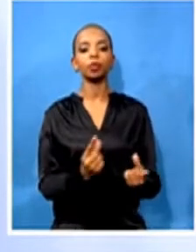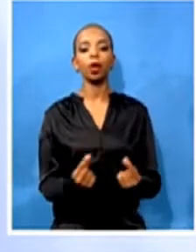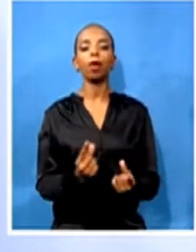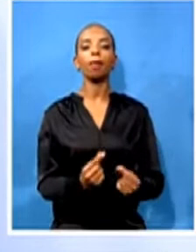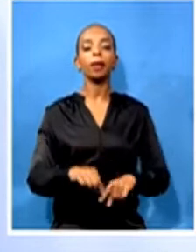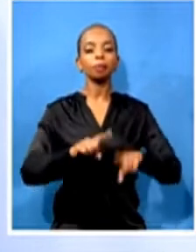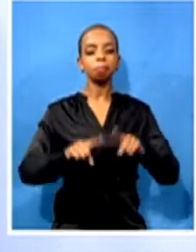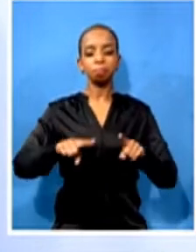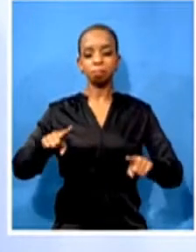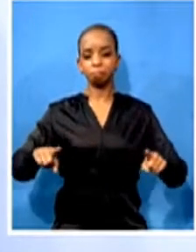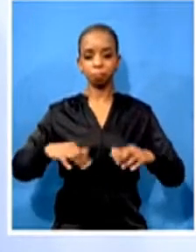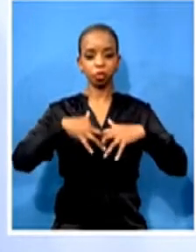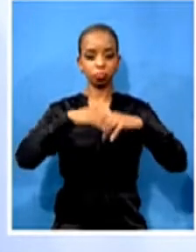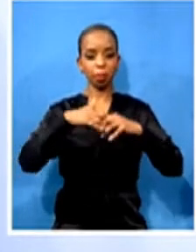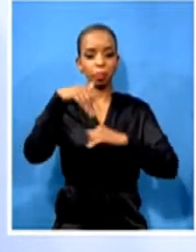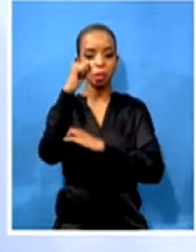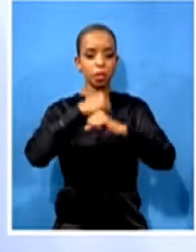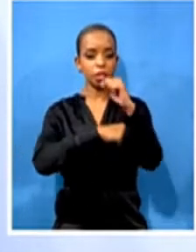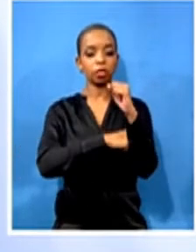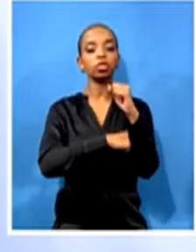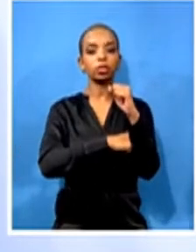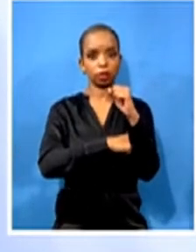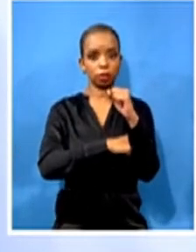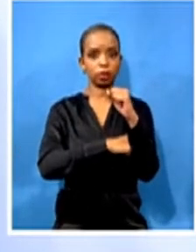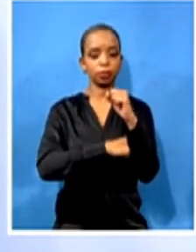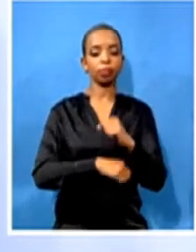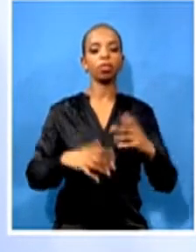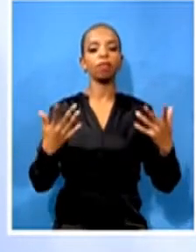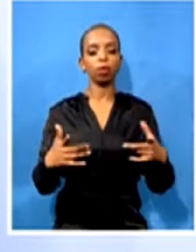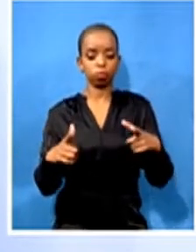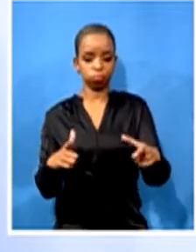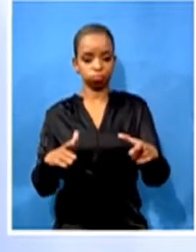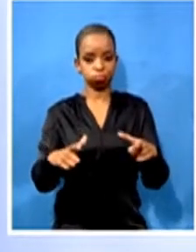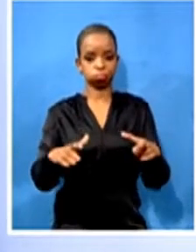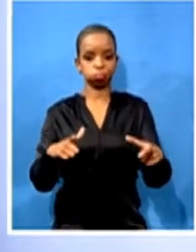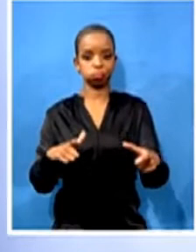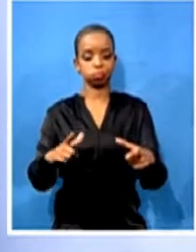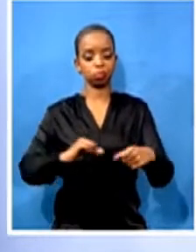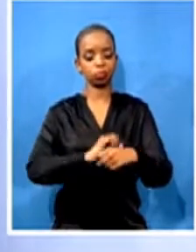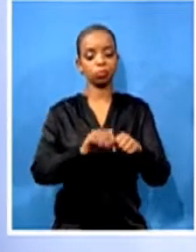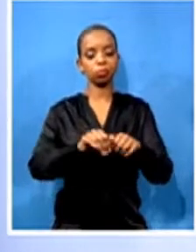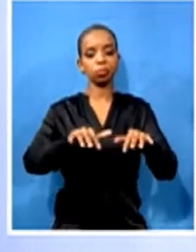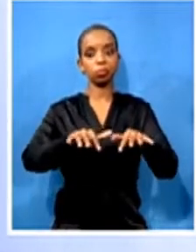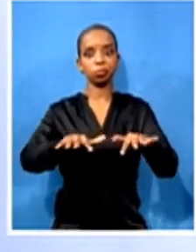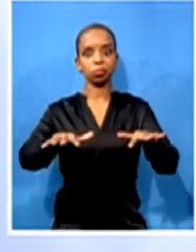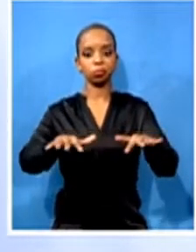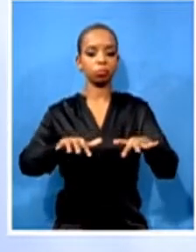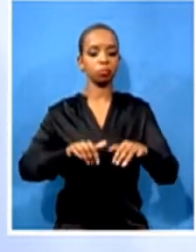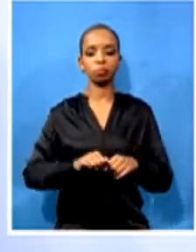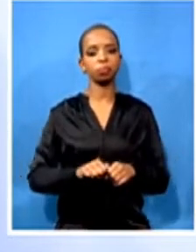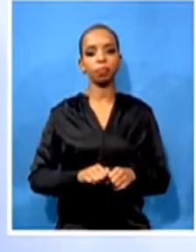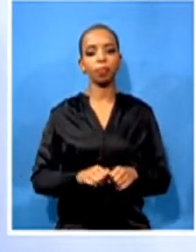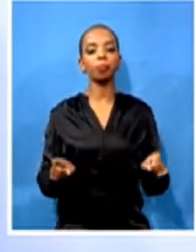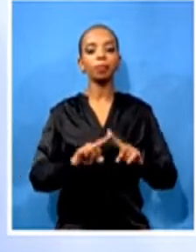order to manage the spread of coronavirus, and a number of other initiatives have been embarked upon to ensure continued